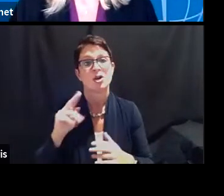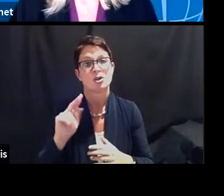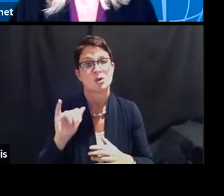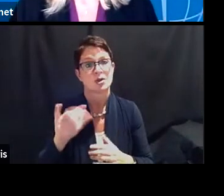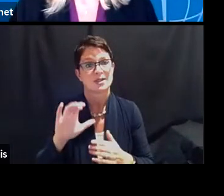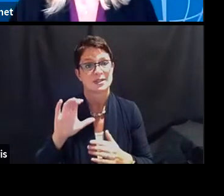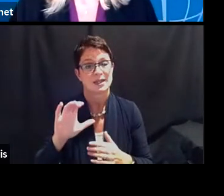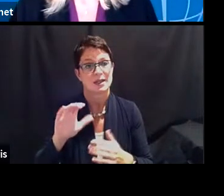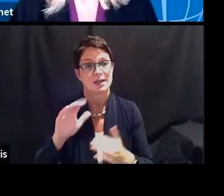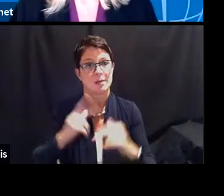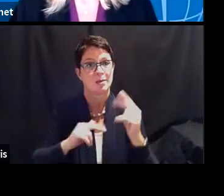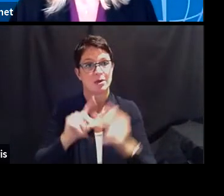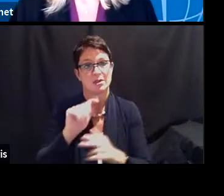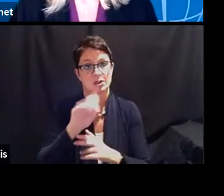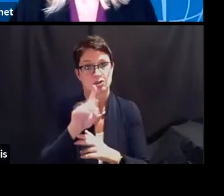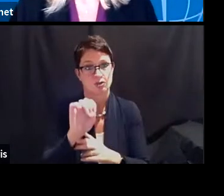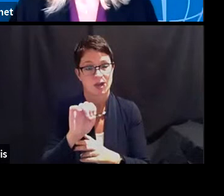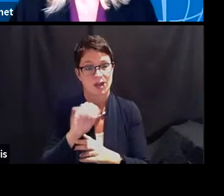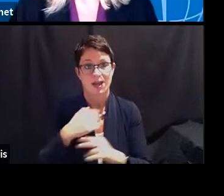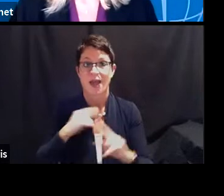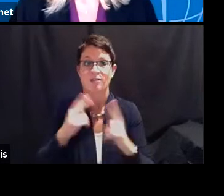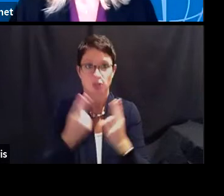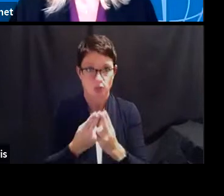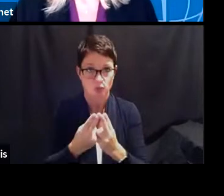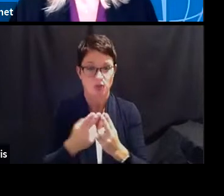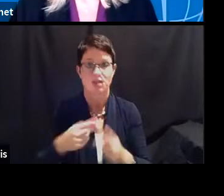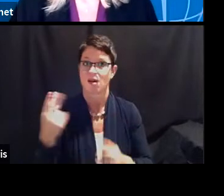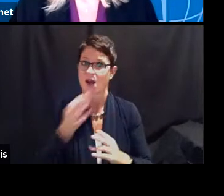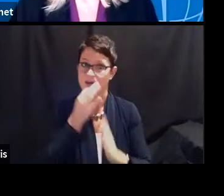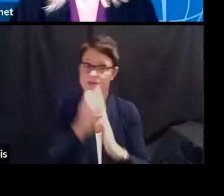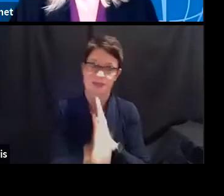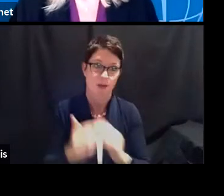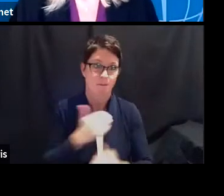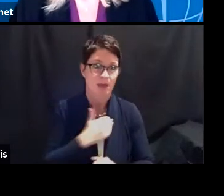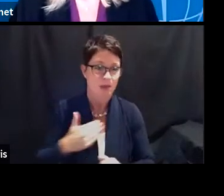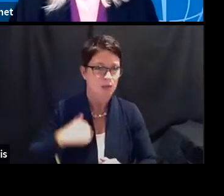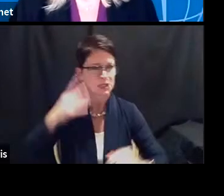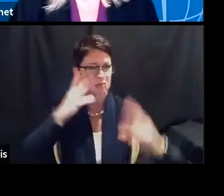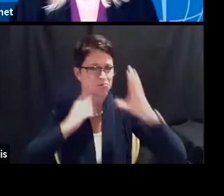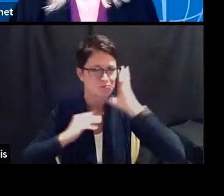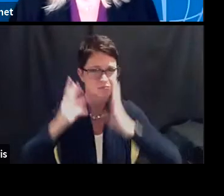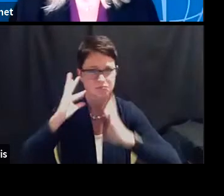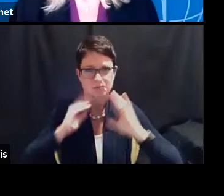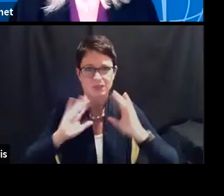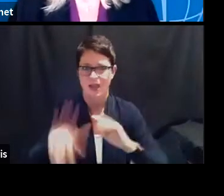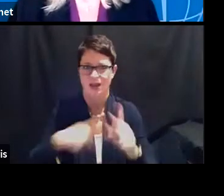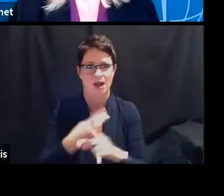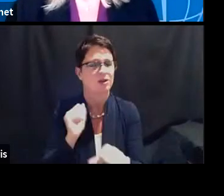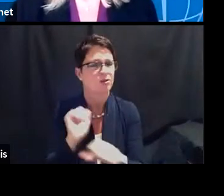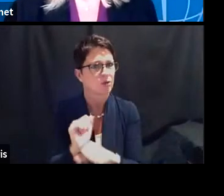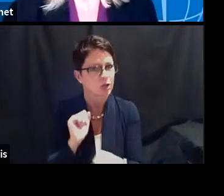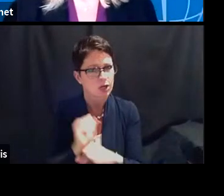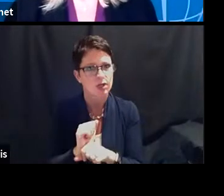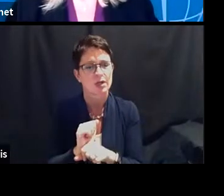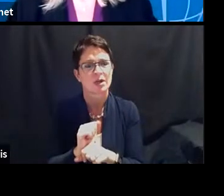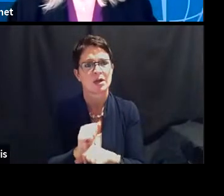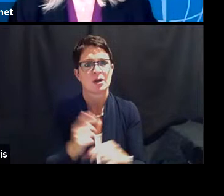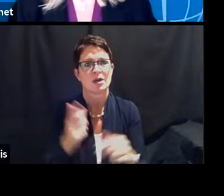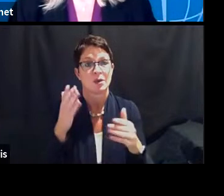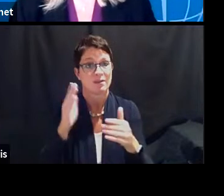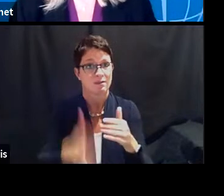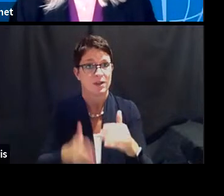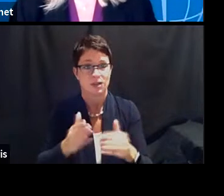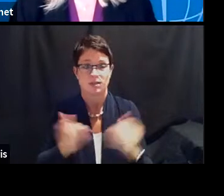trades have unions that are highly skilled members. They're very experienced in this type of work. We've already successfully completed